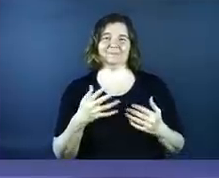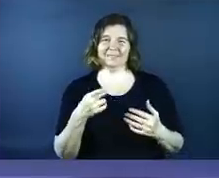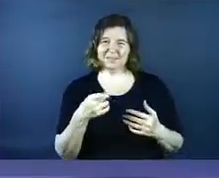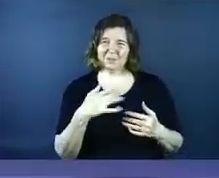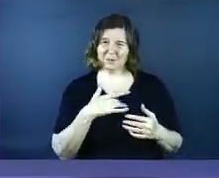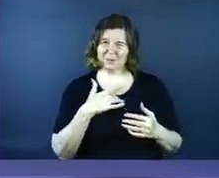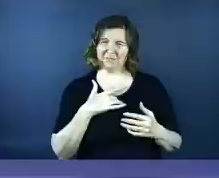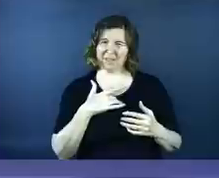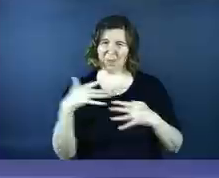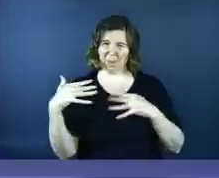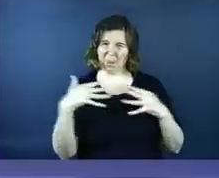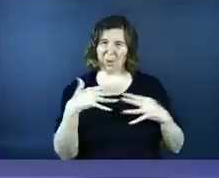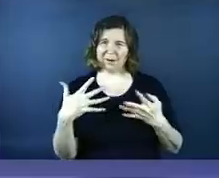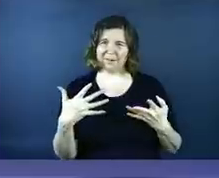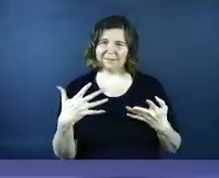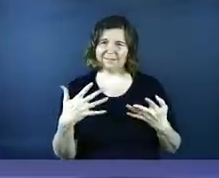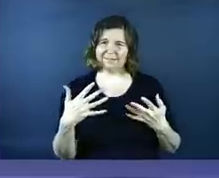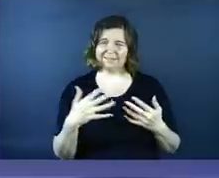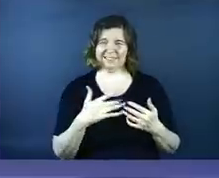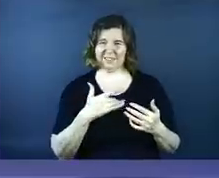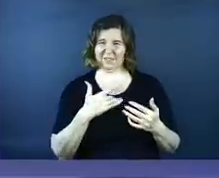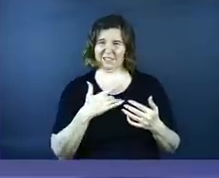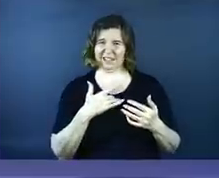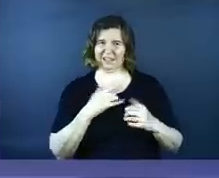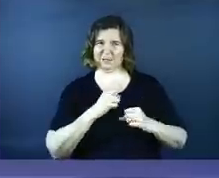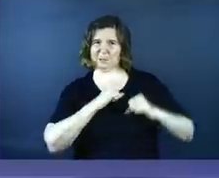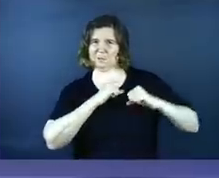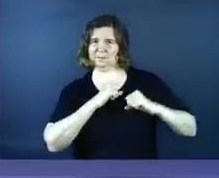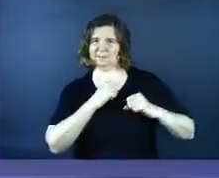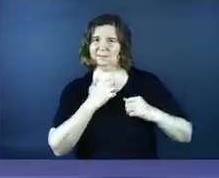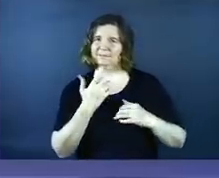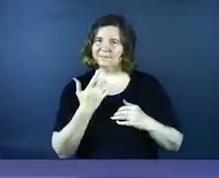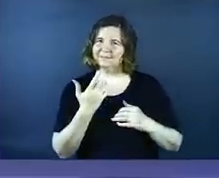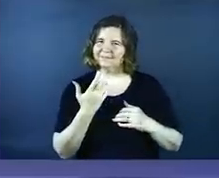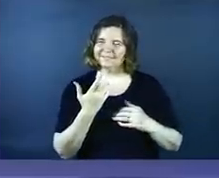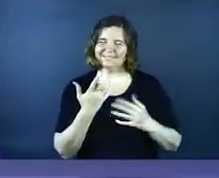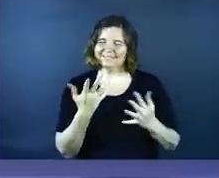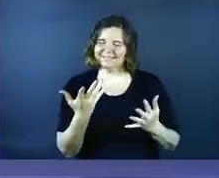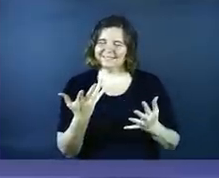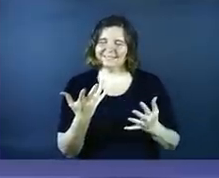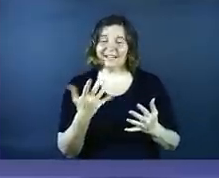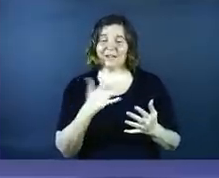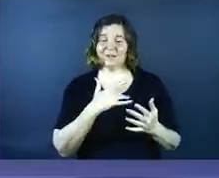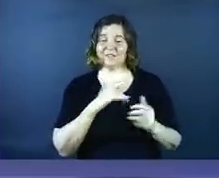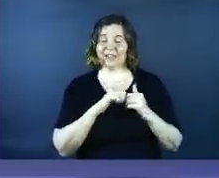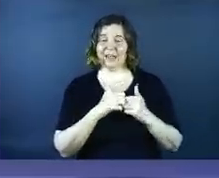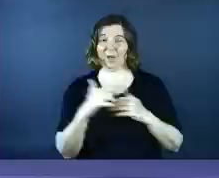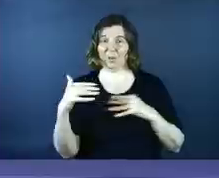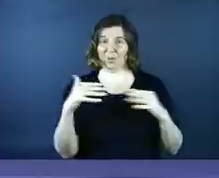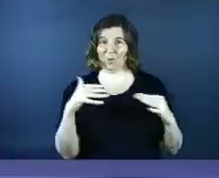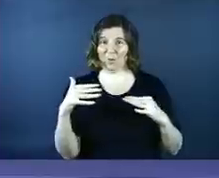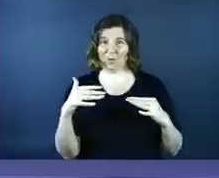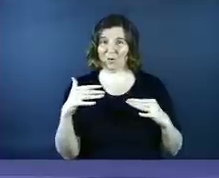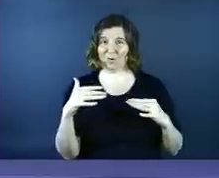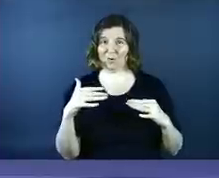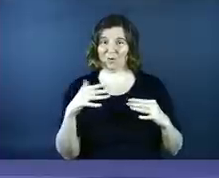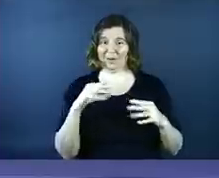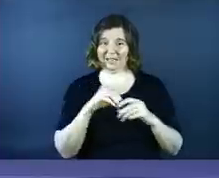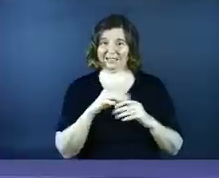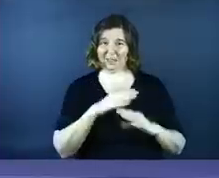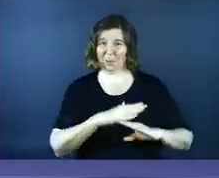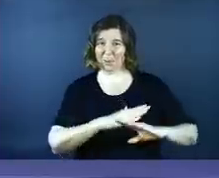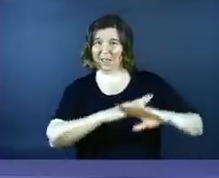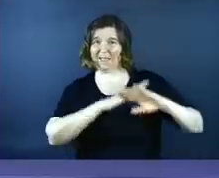Do you feel the war? Do you feel the battle? And do you feel how the war is in the